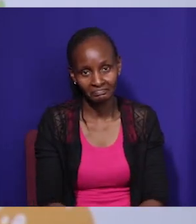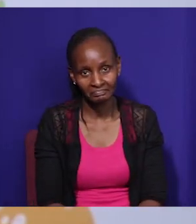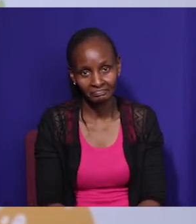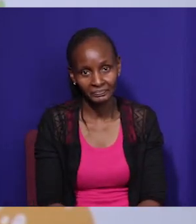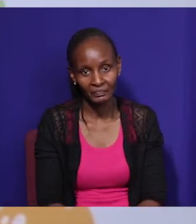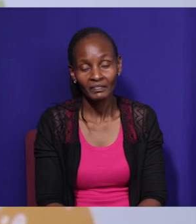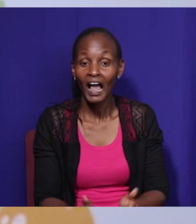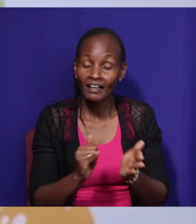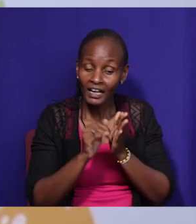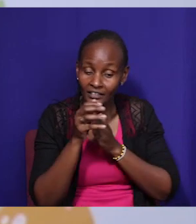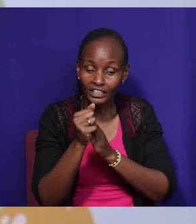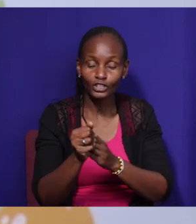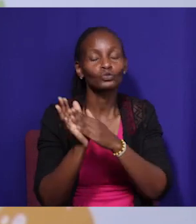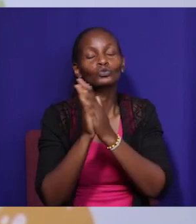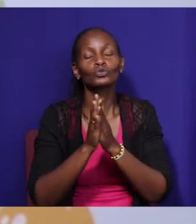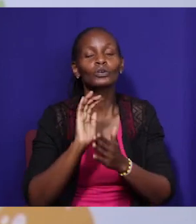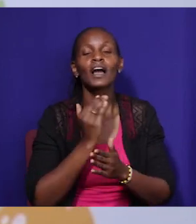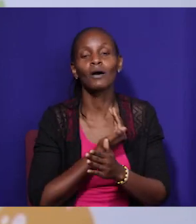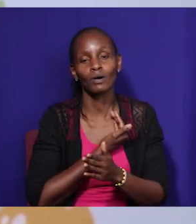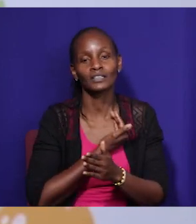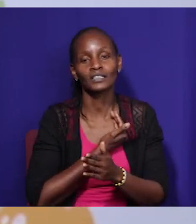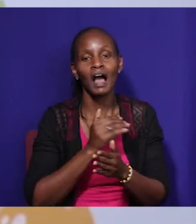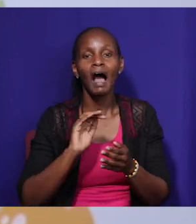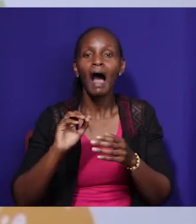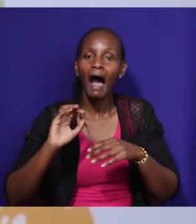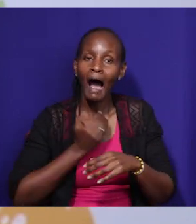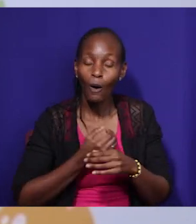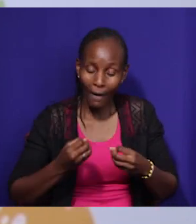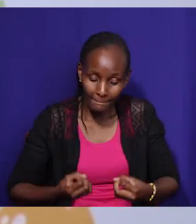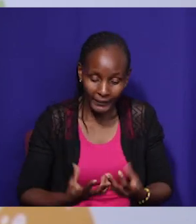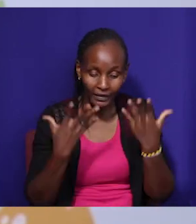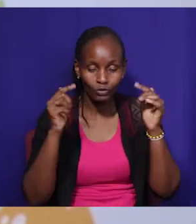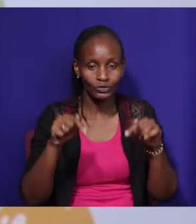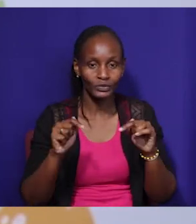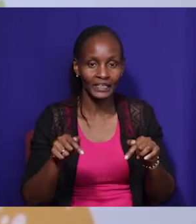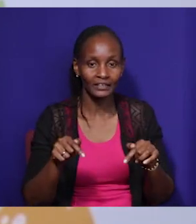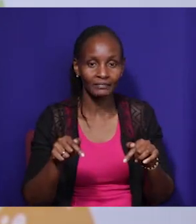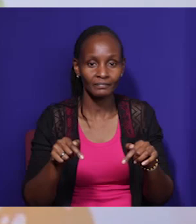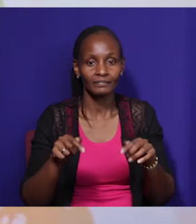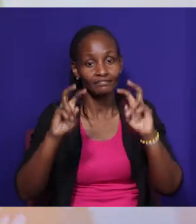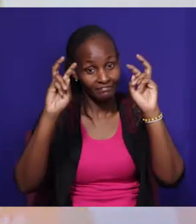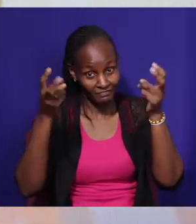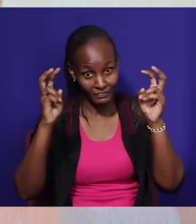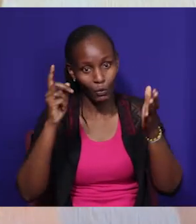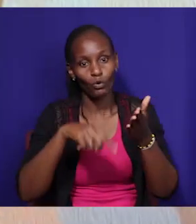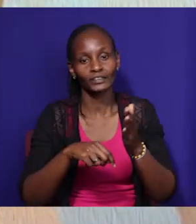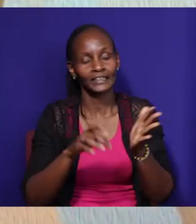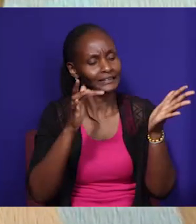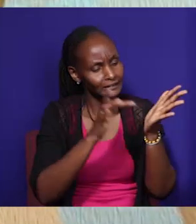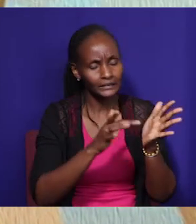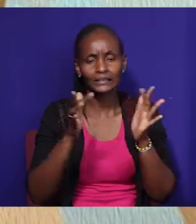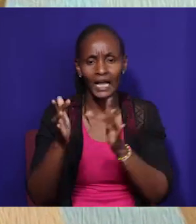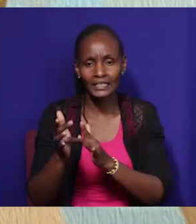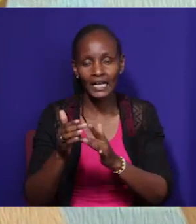And that leads us to our story today, our miracle today. And it is entitled,